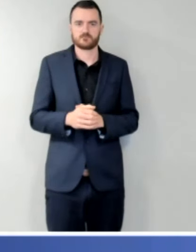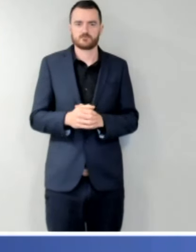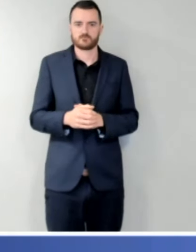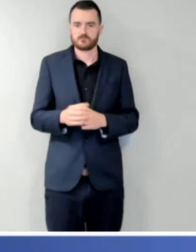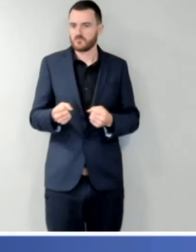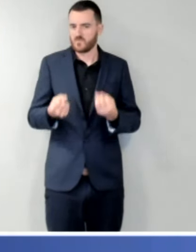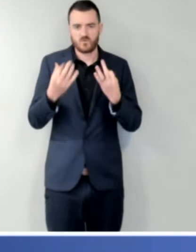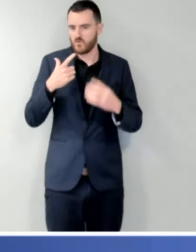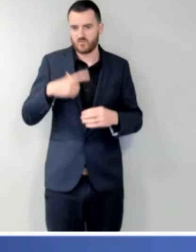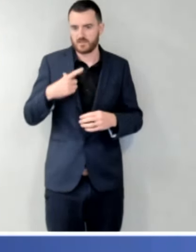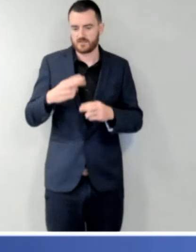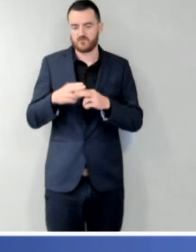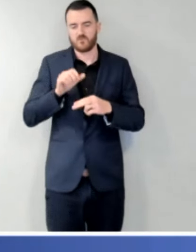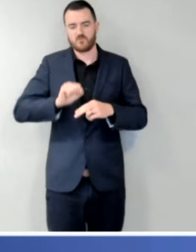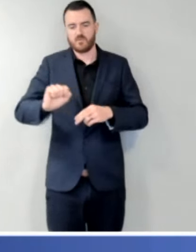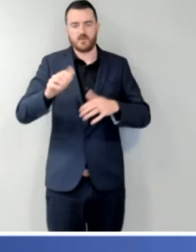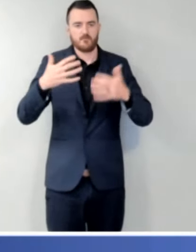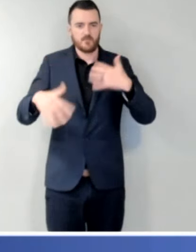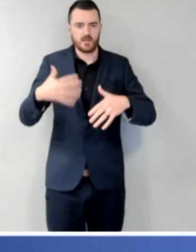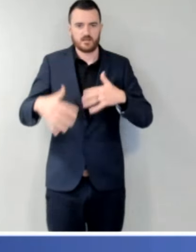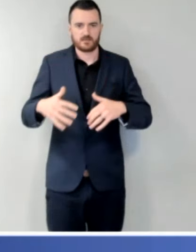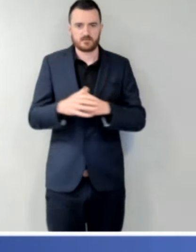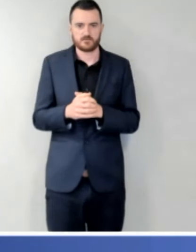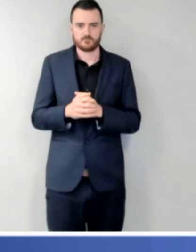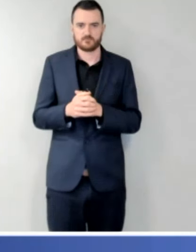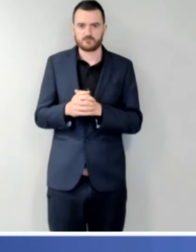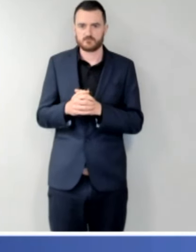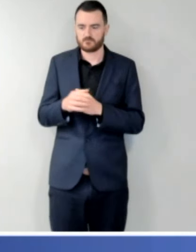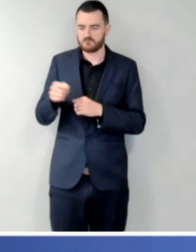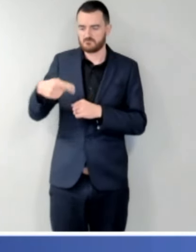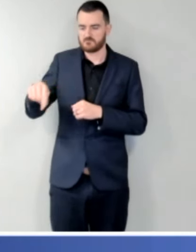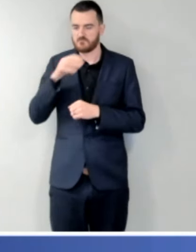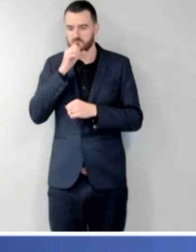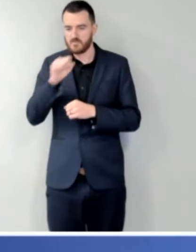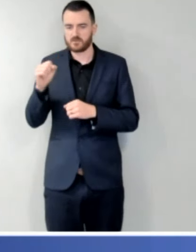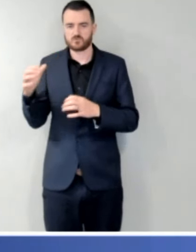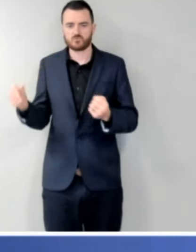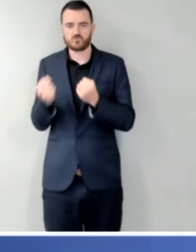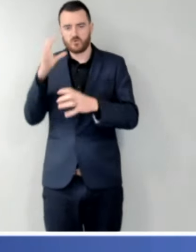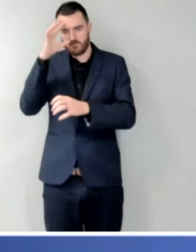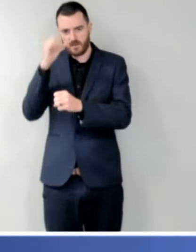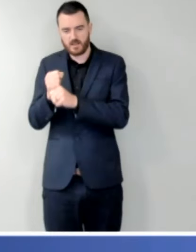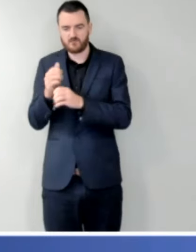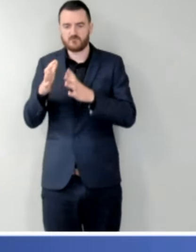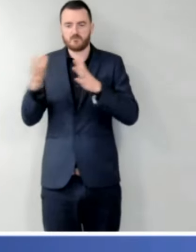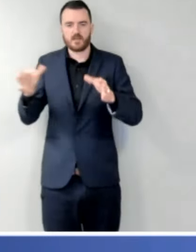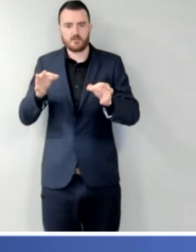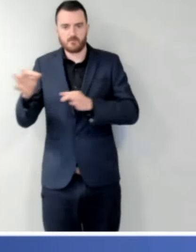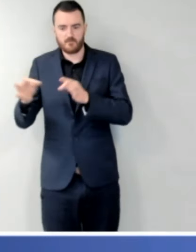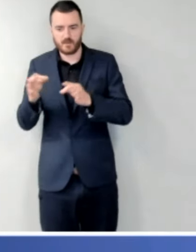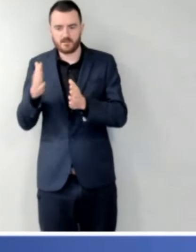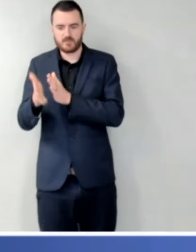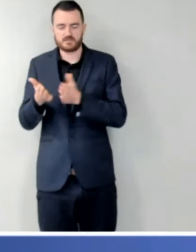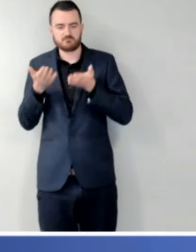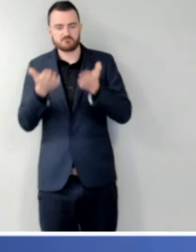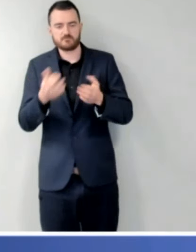cause can justify such pain. No righteous stance, no grander plan absolves the crimes of